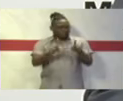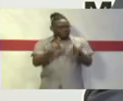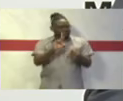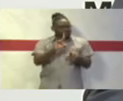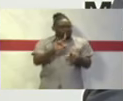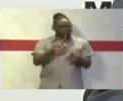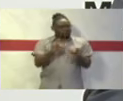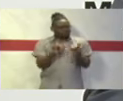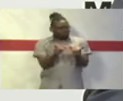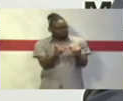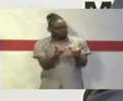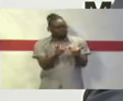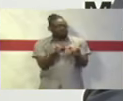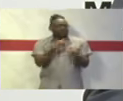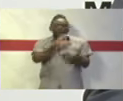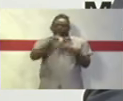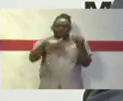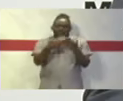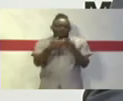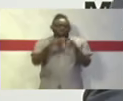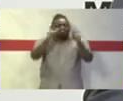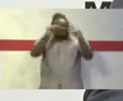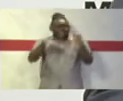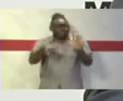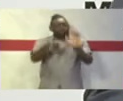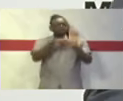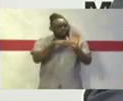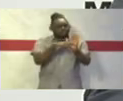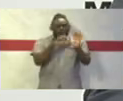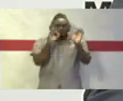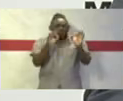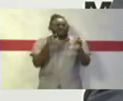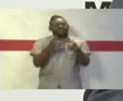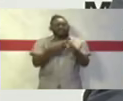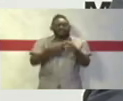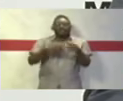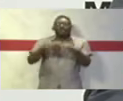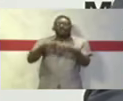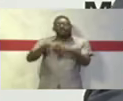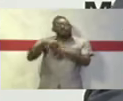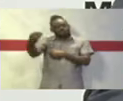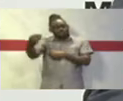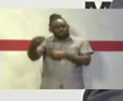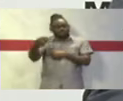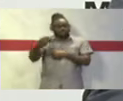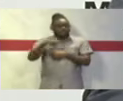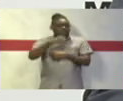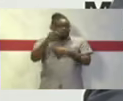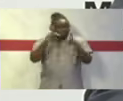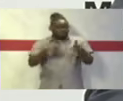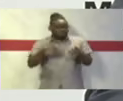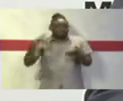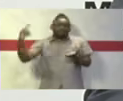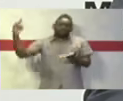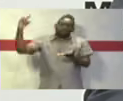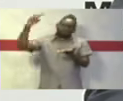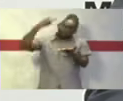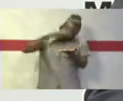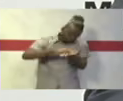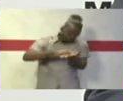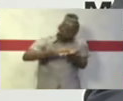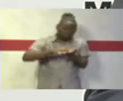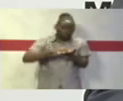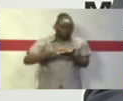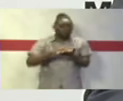tested negative and discharged. The other case would have been a person who returned 5 days later, developed